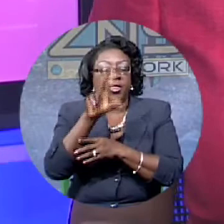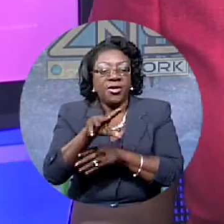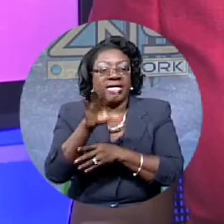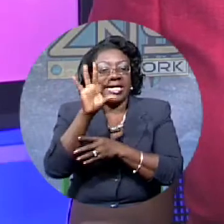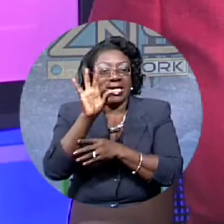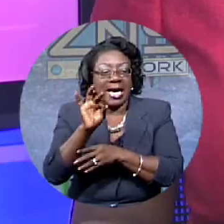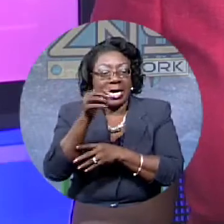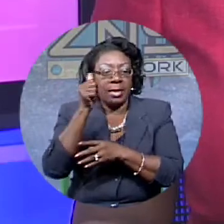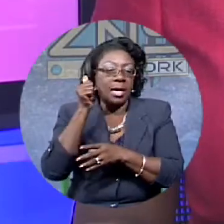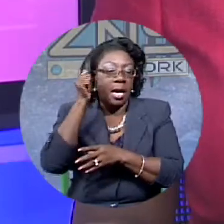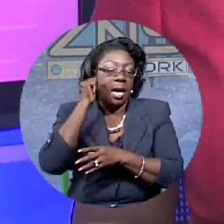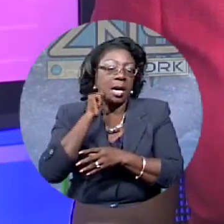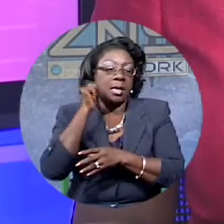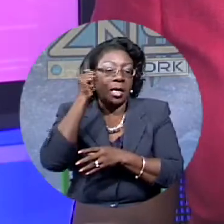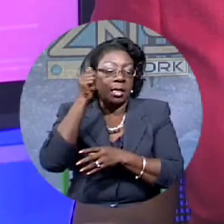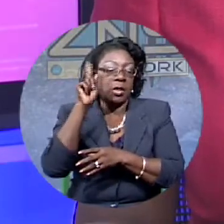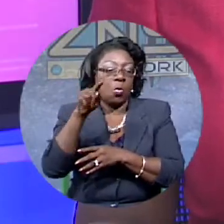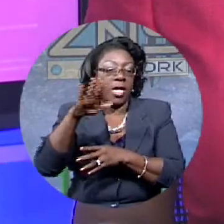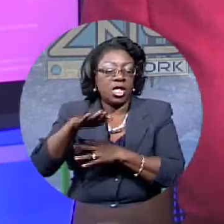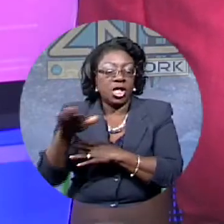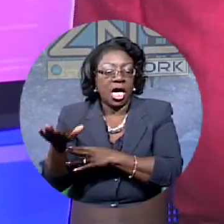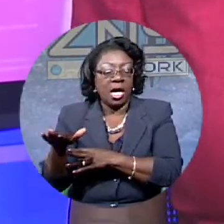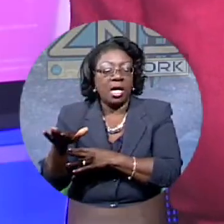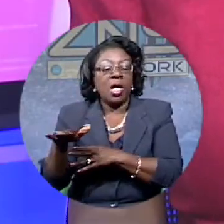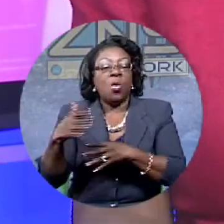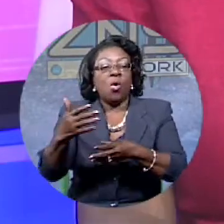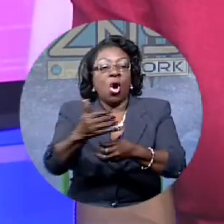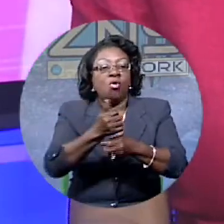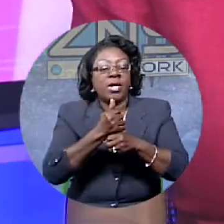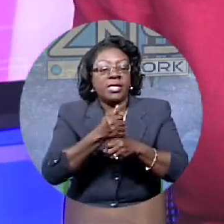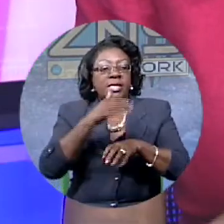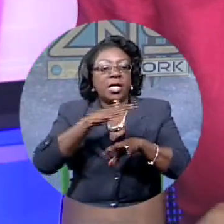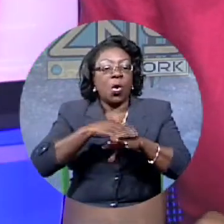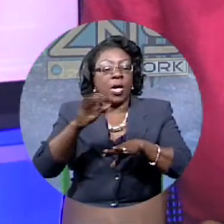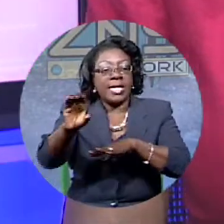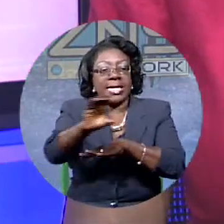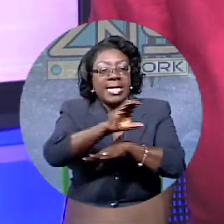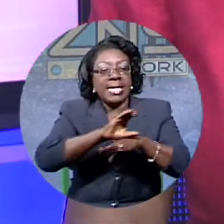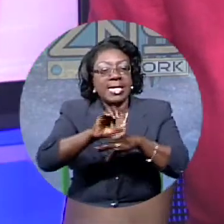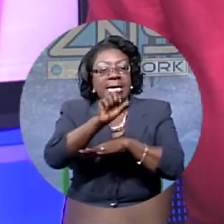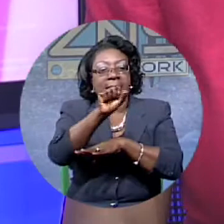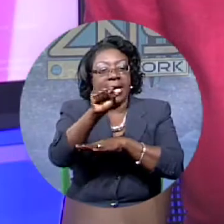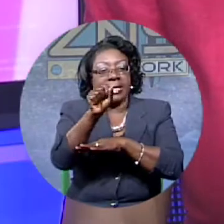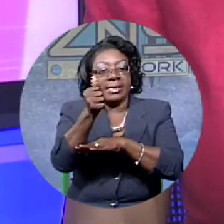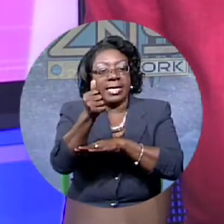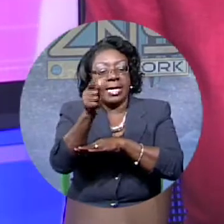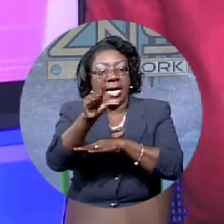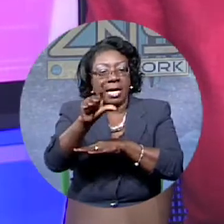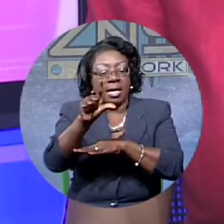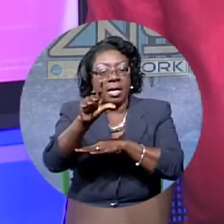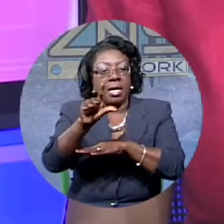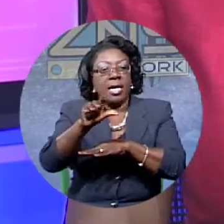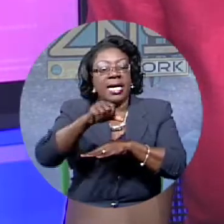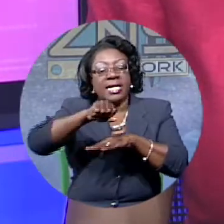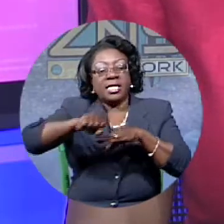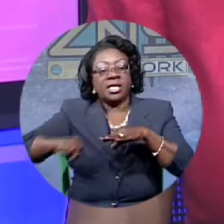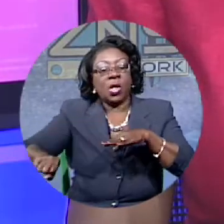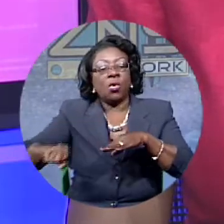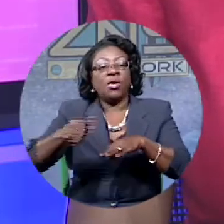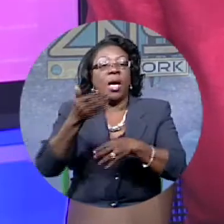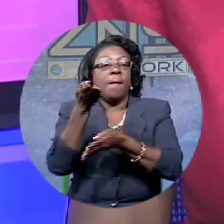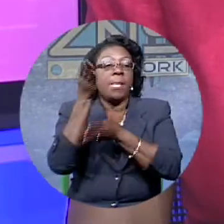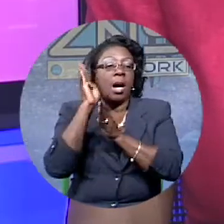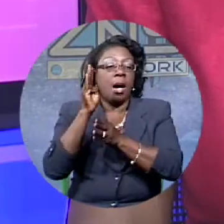1 child, presumed to be of Cuban descent, were arrested off Key Sal in the southern Bahamas yesterday. Reports are that a patrol team